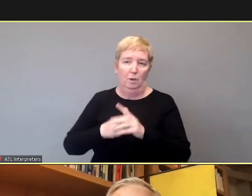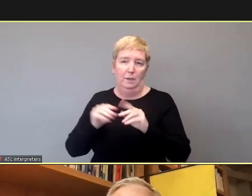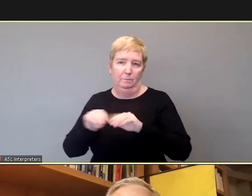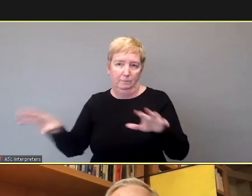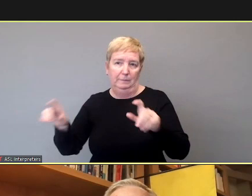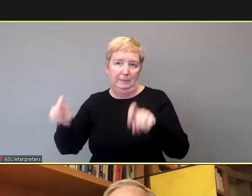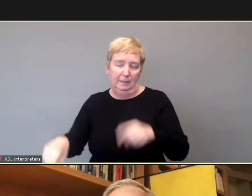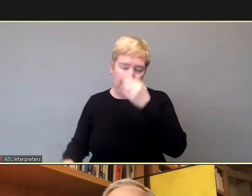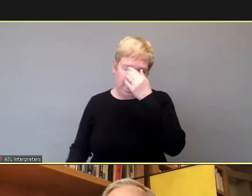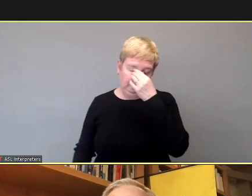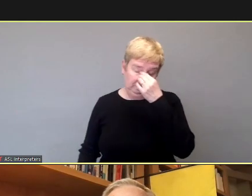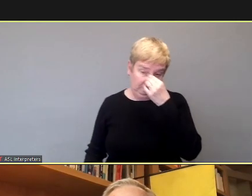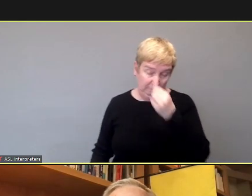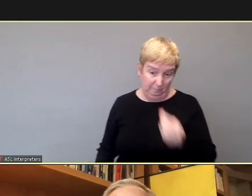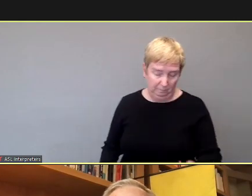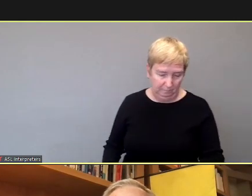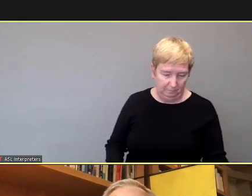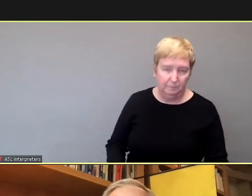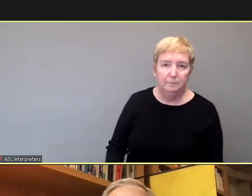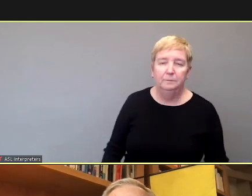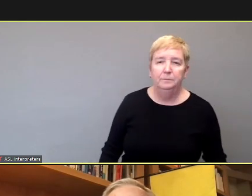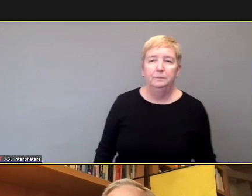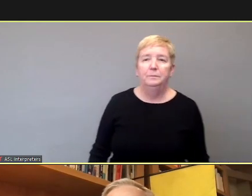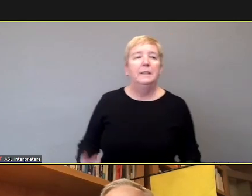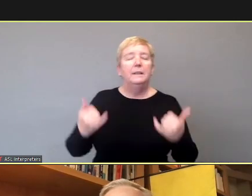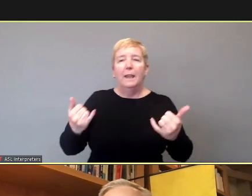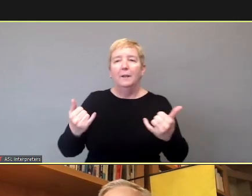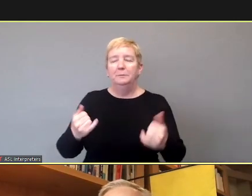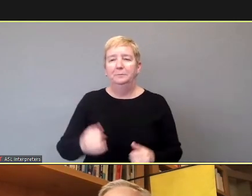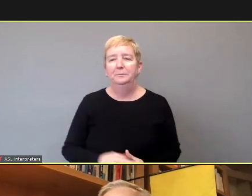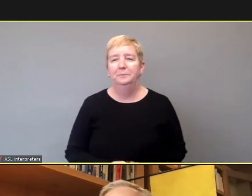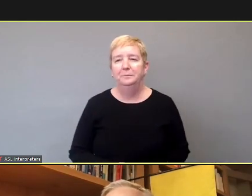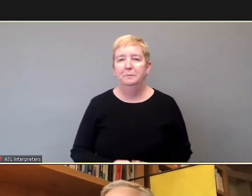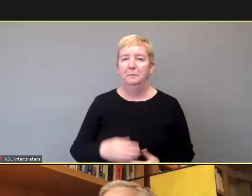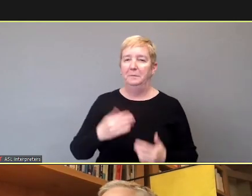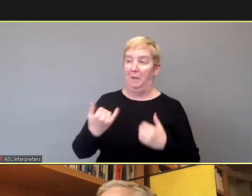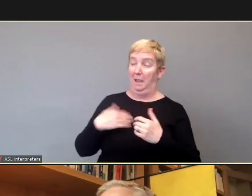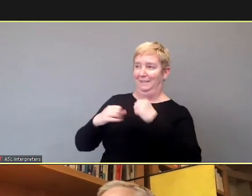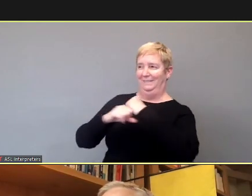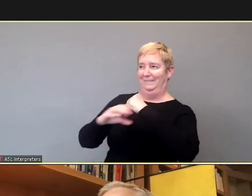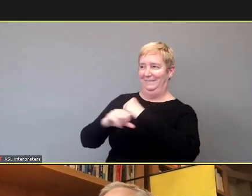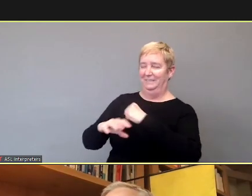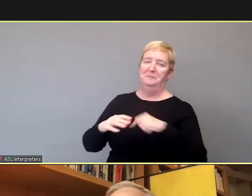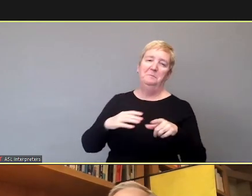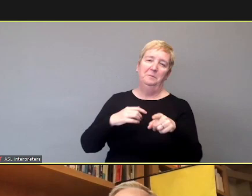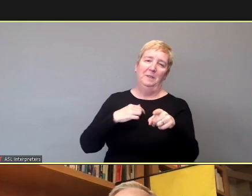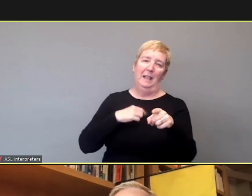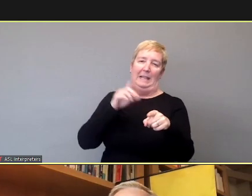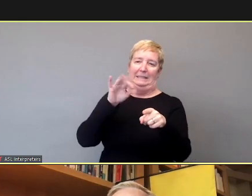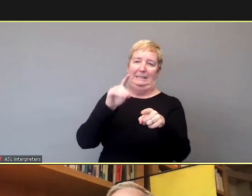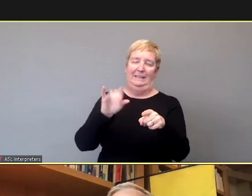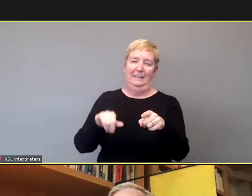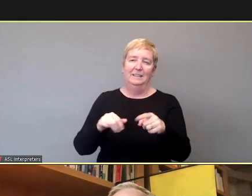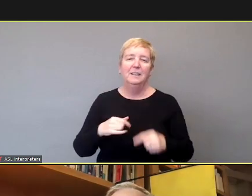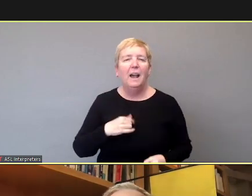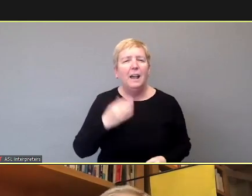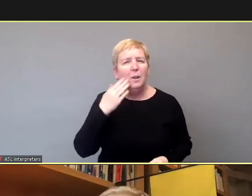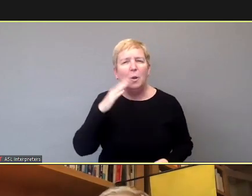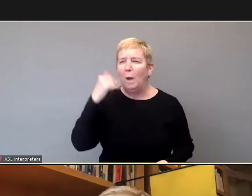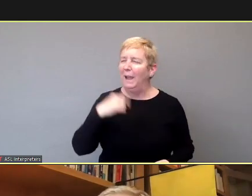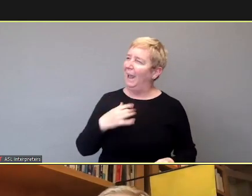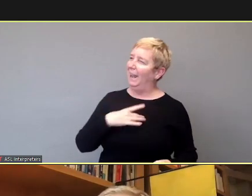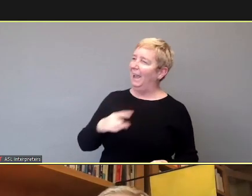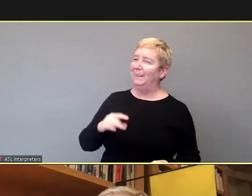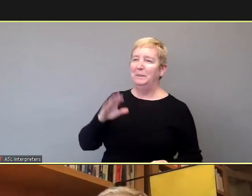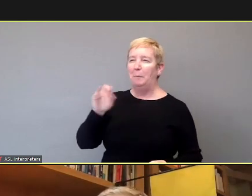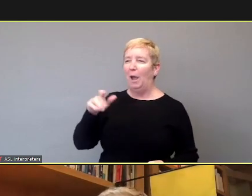a test delivered to your home. And then my plug that I did, I don't know why I like holding these boxes up